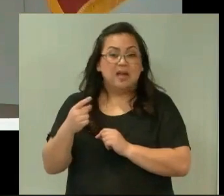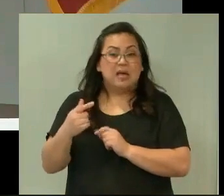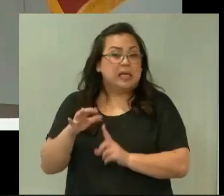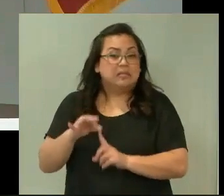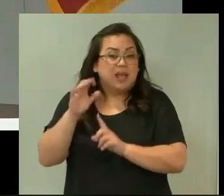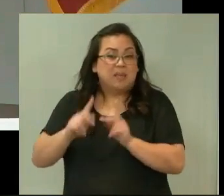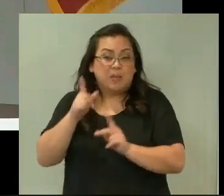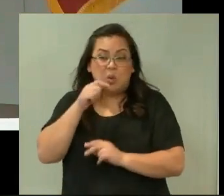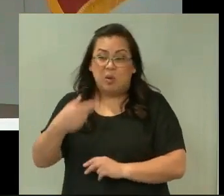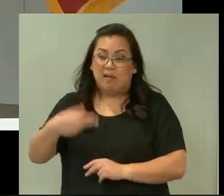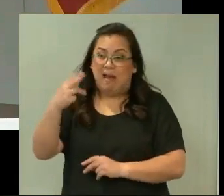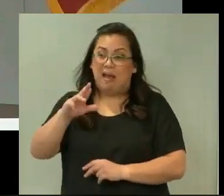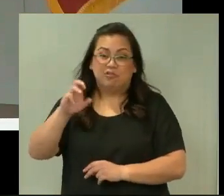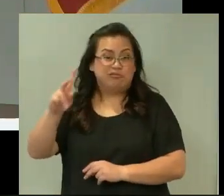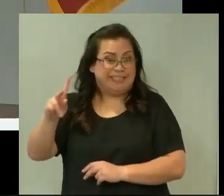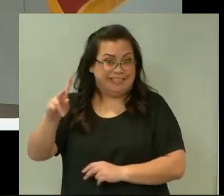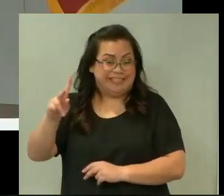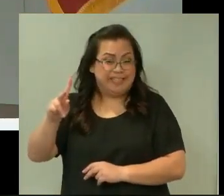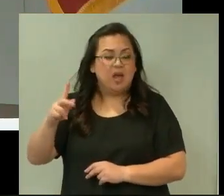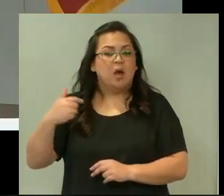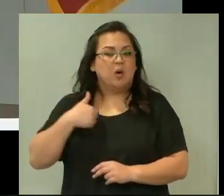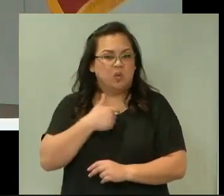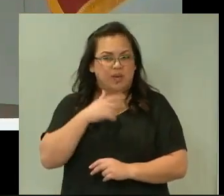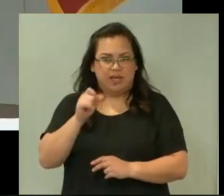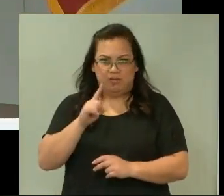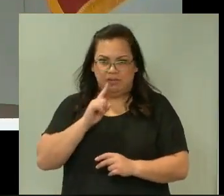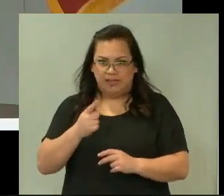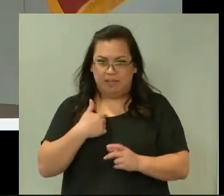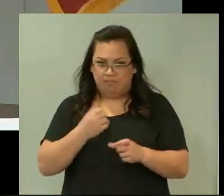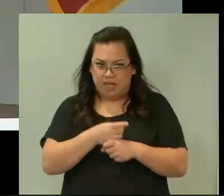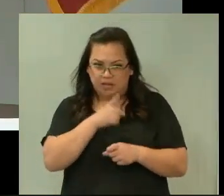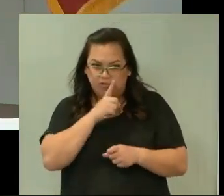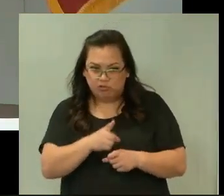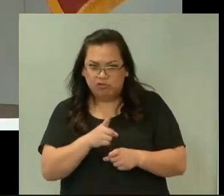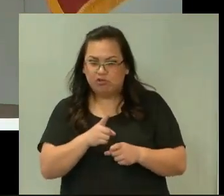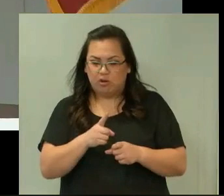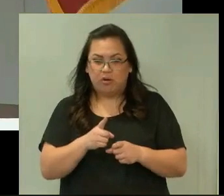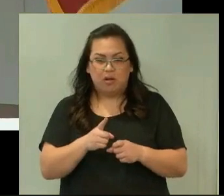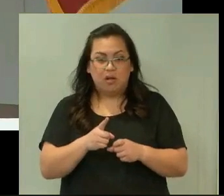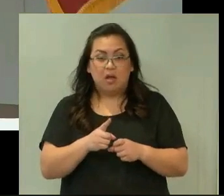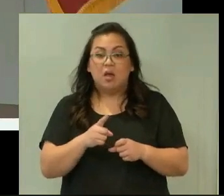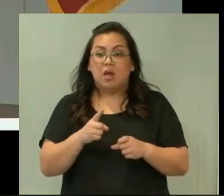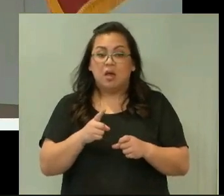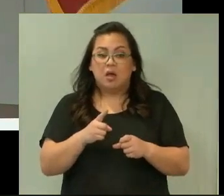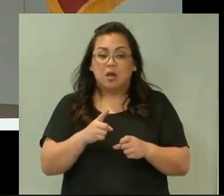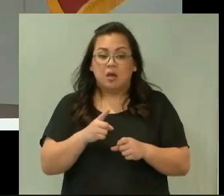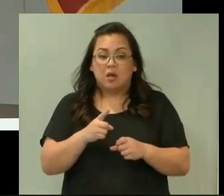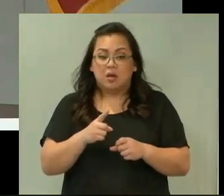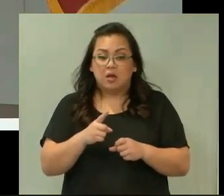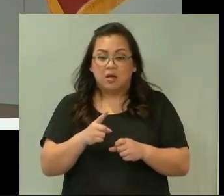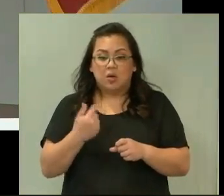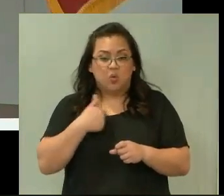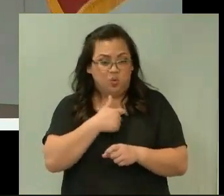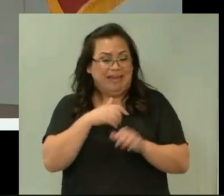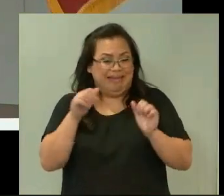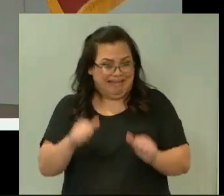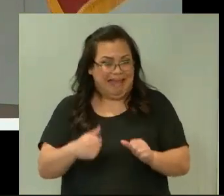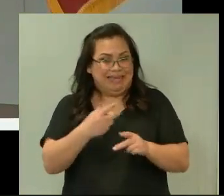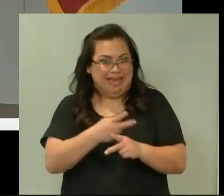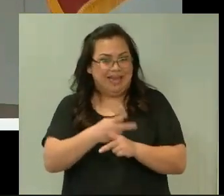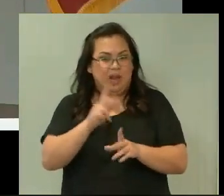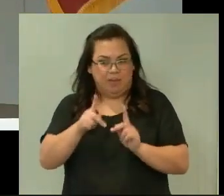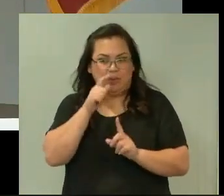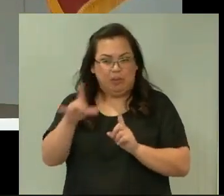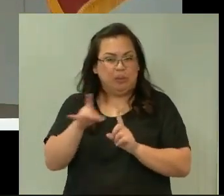severe disease. That we need to build capacity to protect the health and well-being of the public in general. and